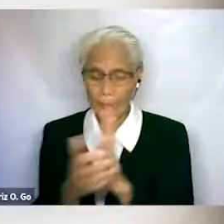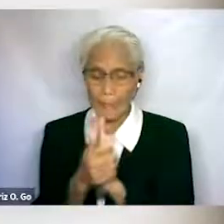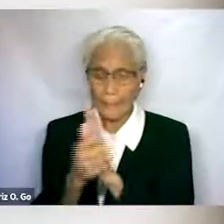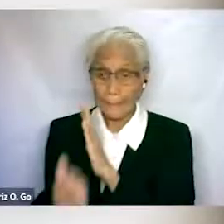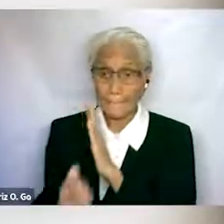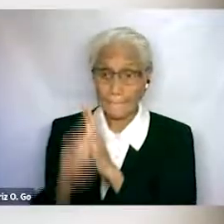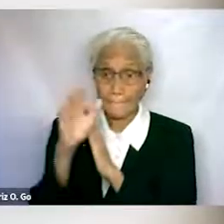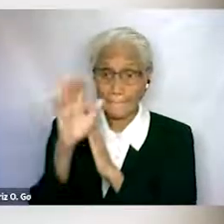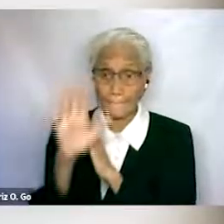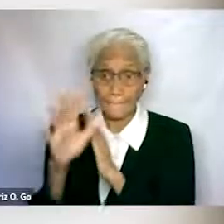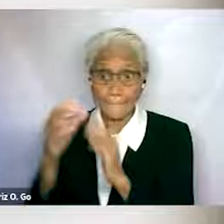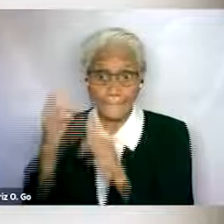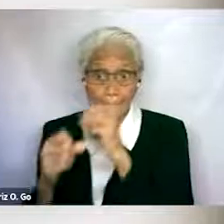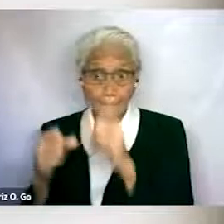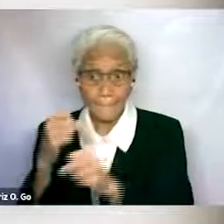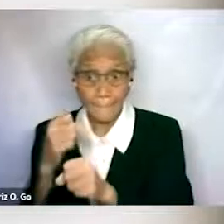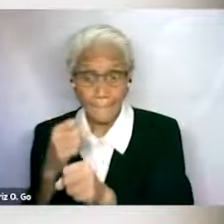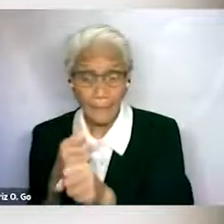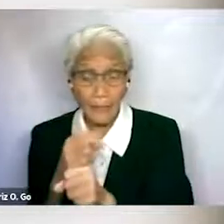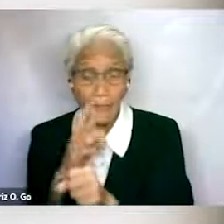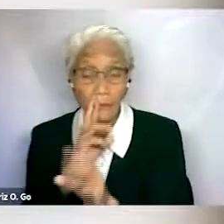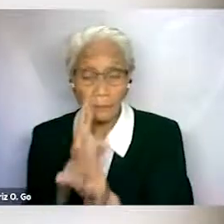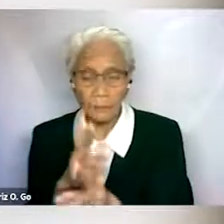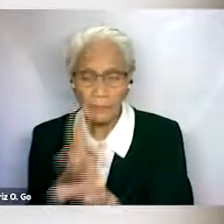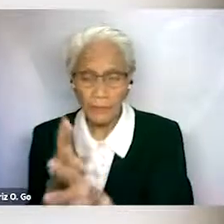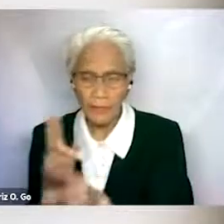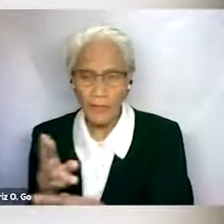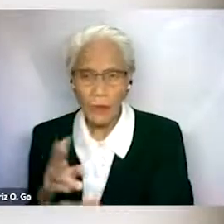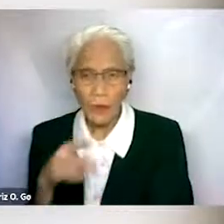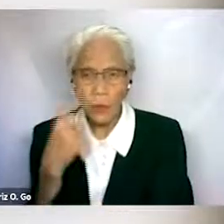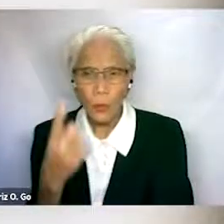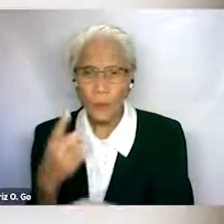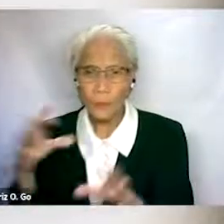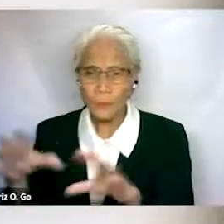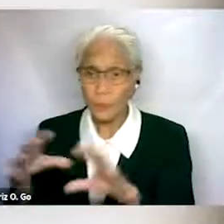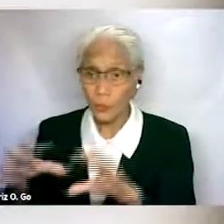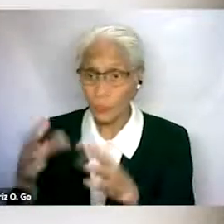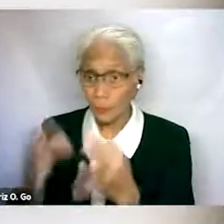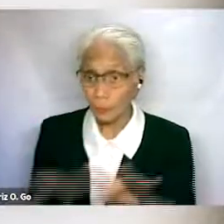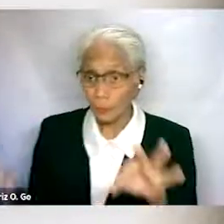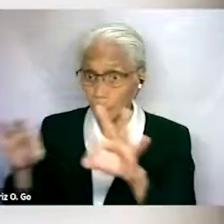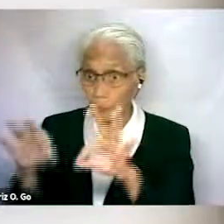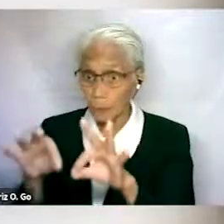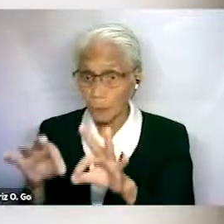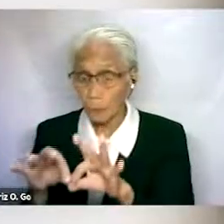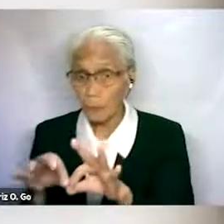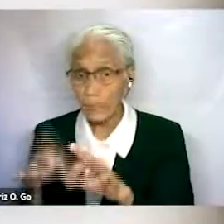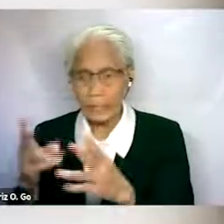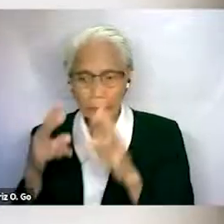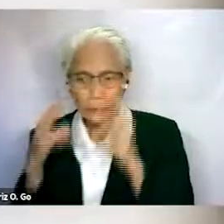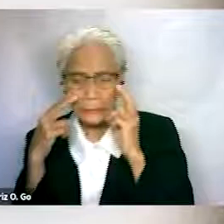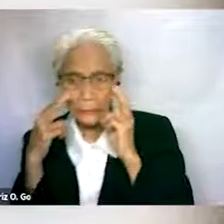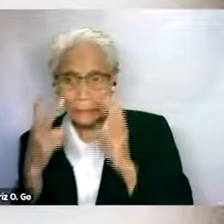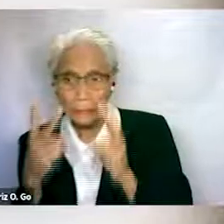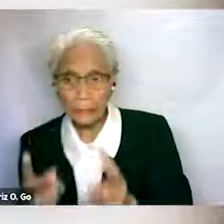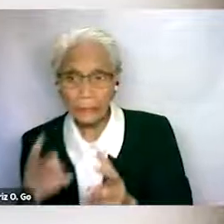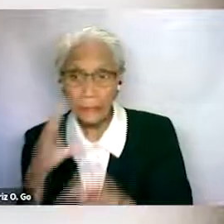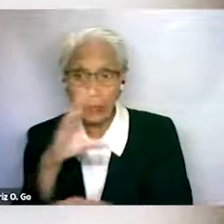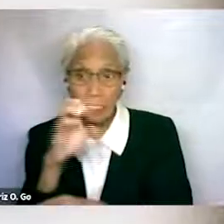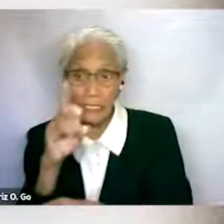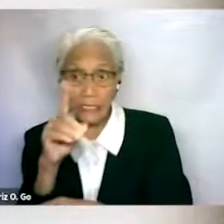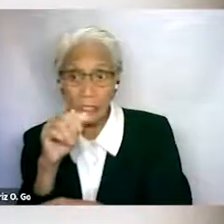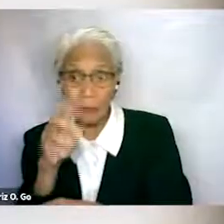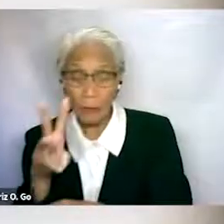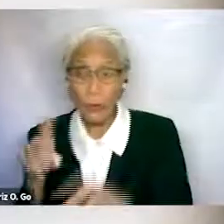girl with disability, and both cases are cases of rape. And then we have another case on the reproductive health inquiry in the city